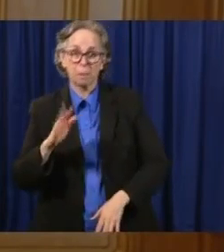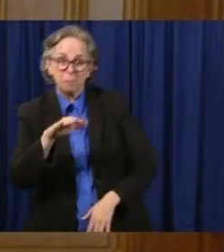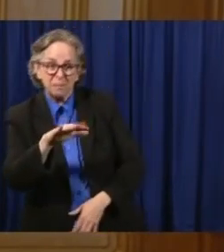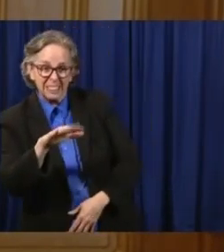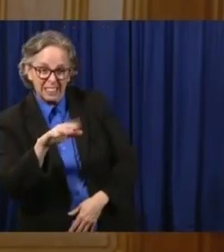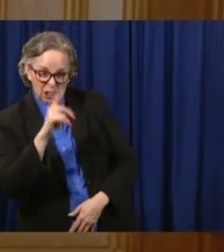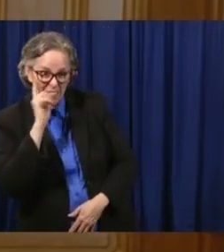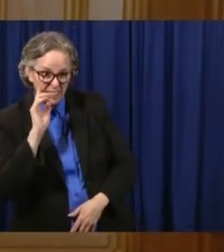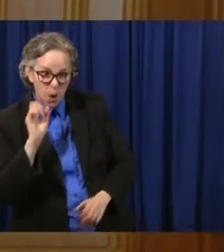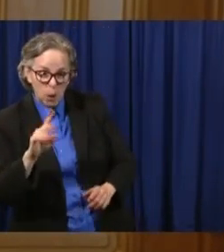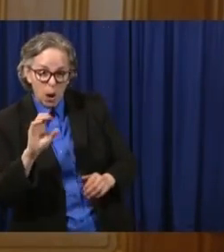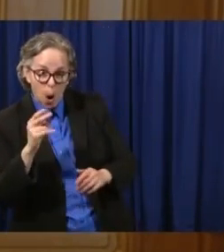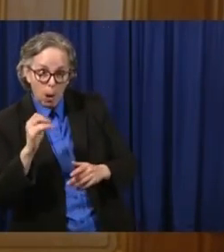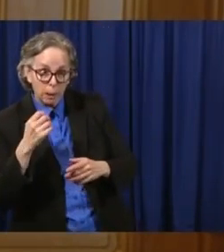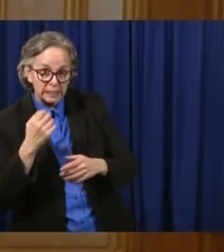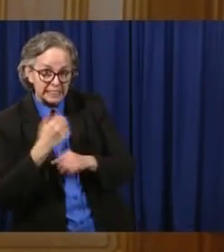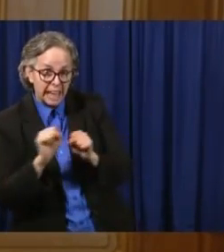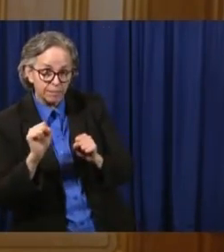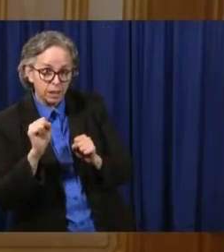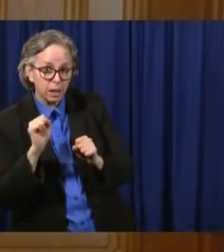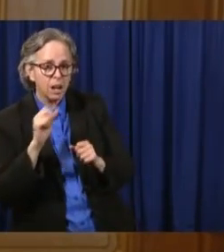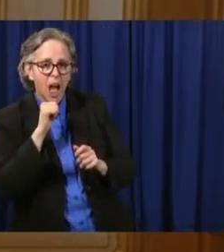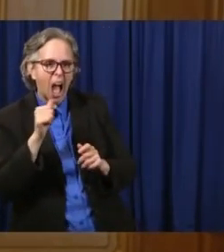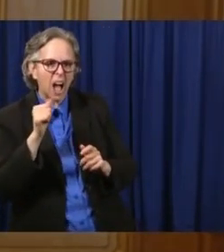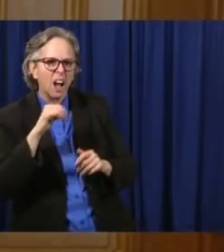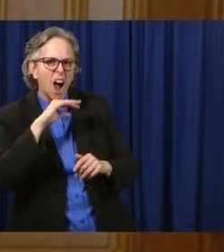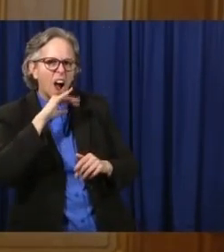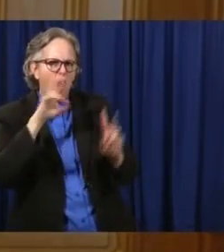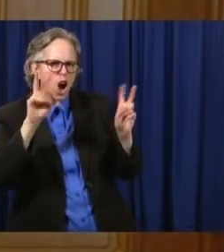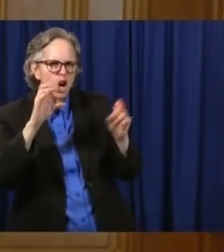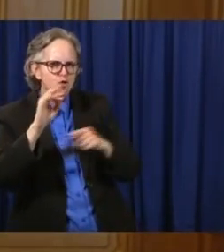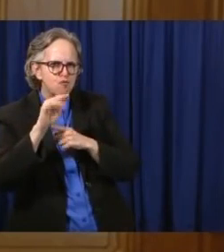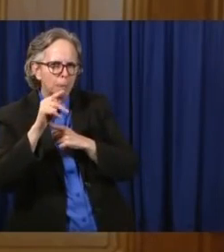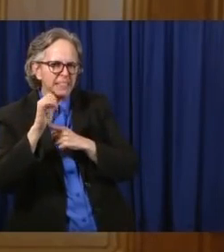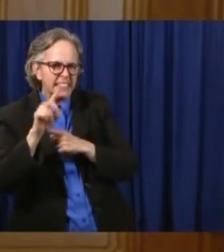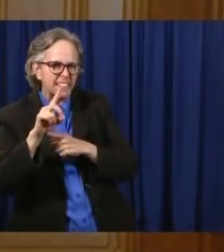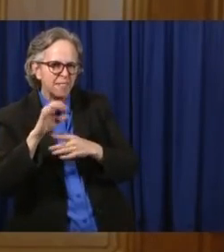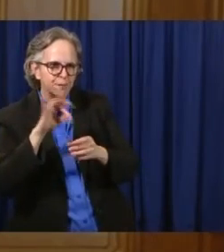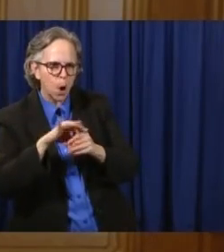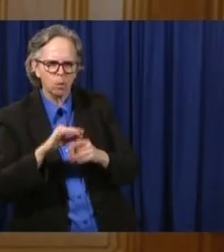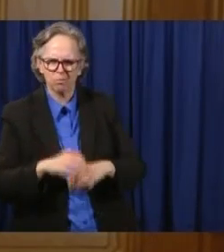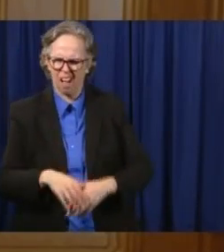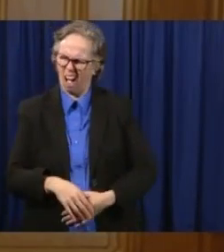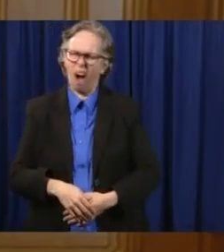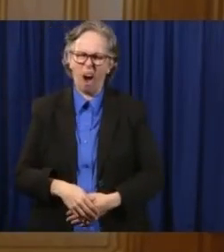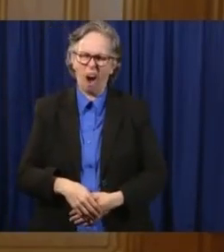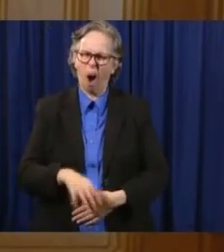corrupt? Well, I think our process is safe. Look, I mean,